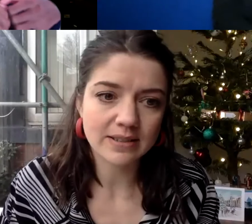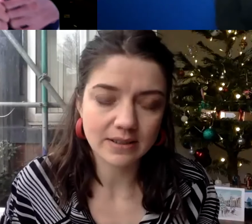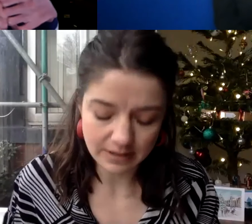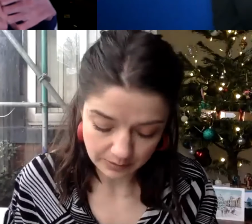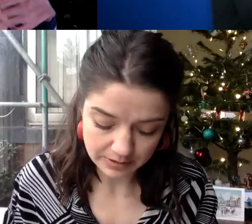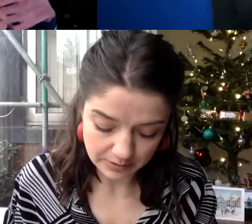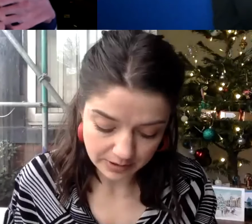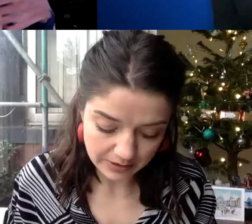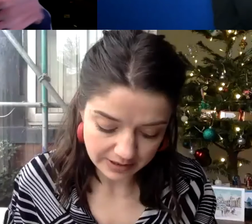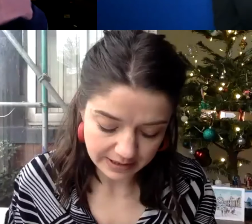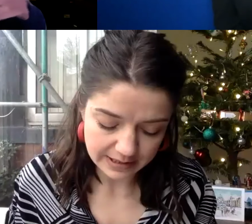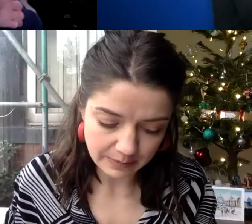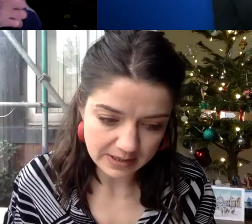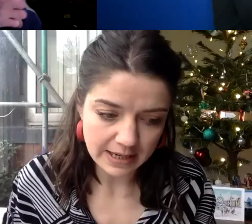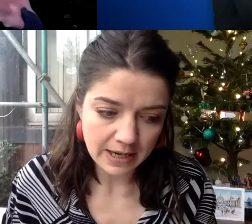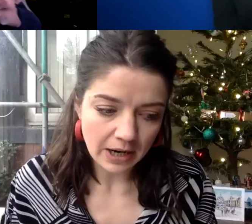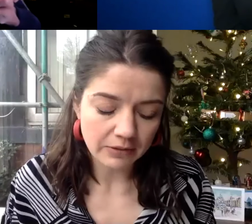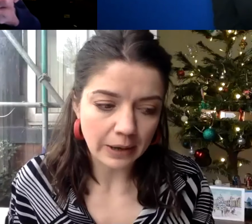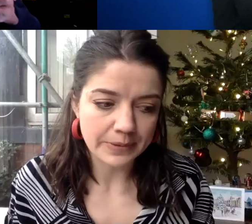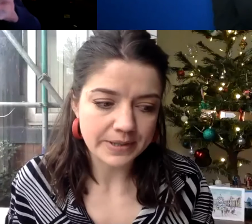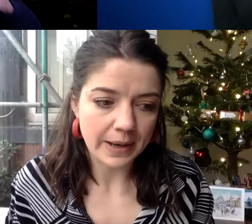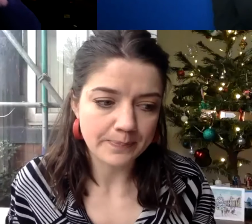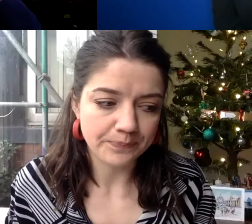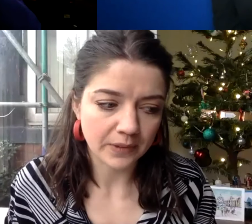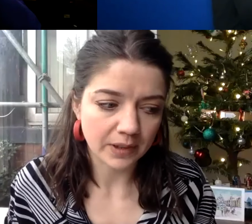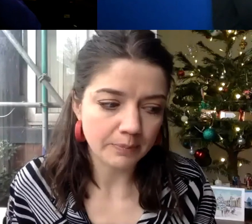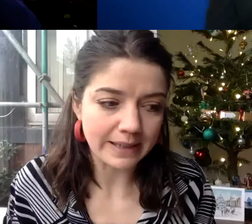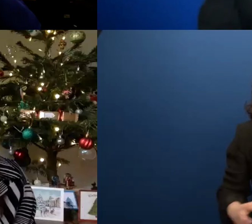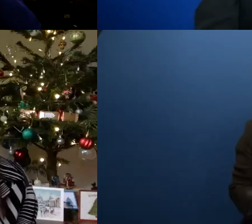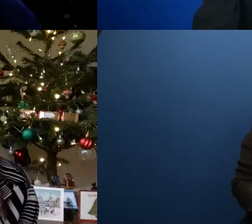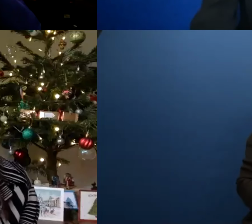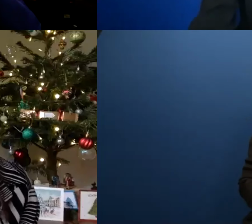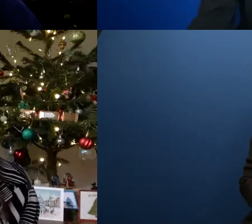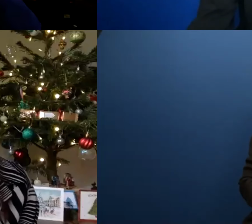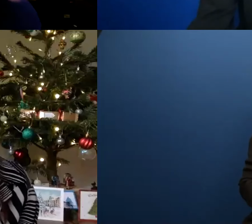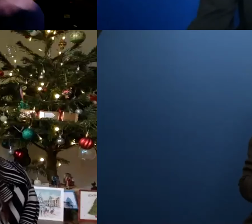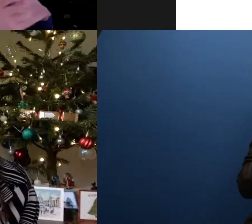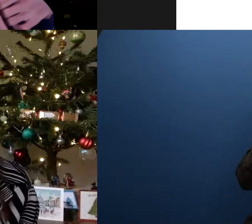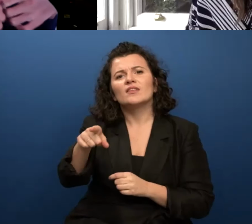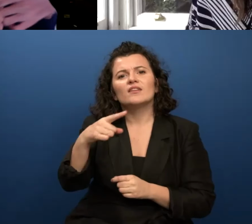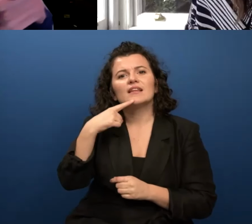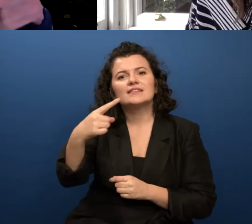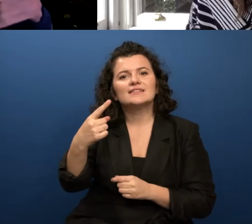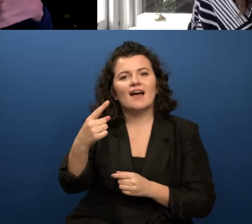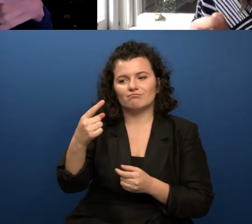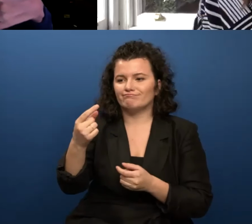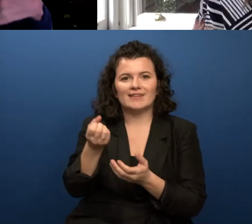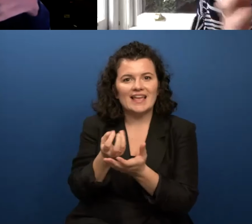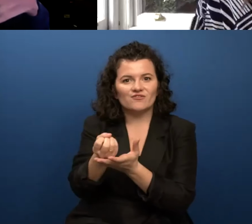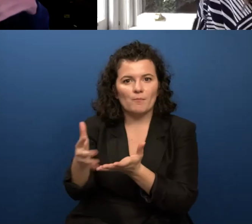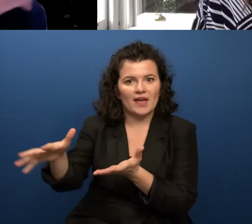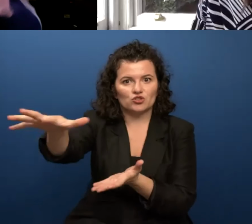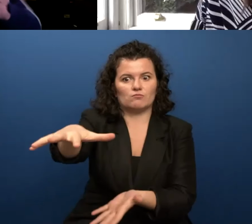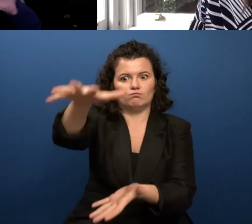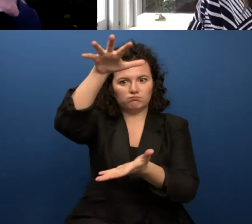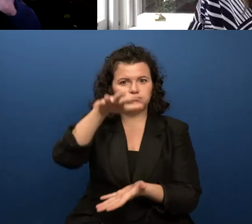the things that you said were so interesting, especially around big data being used in social care settings, and also